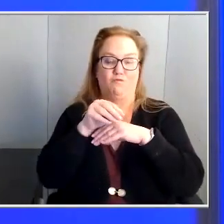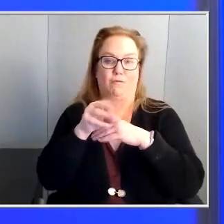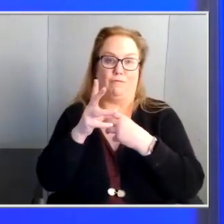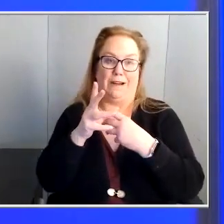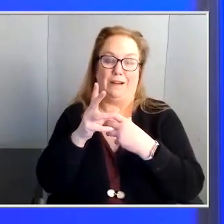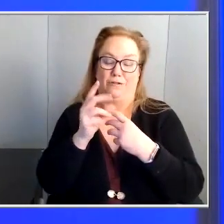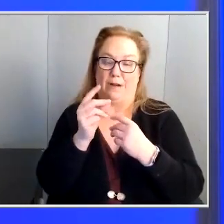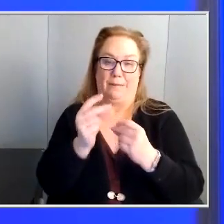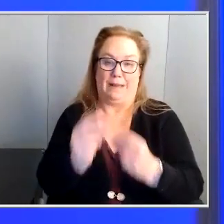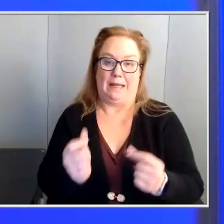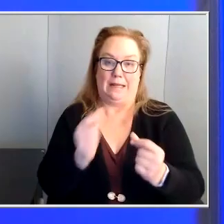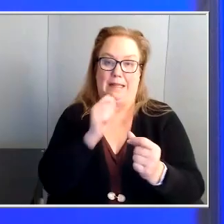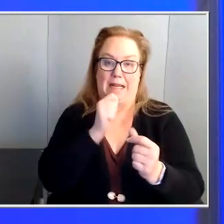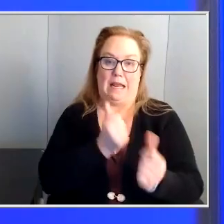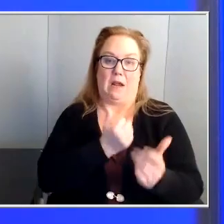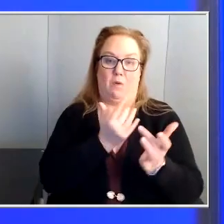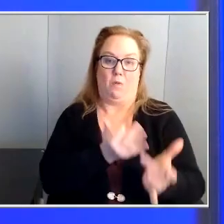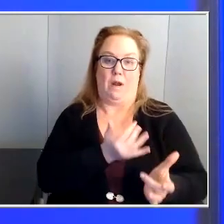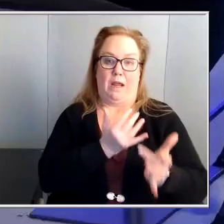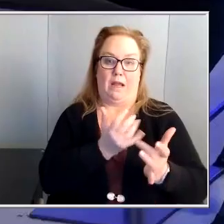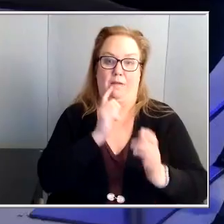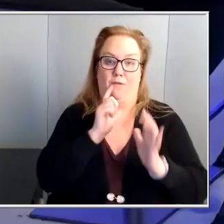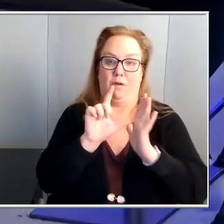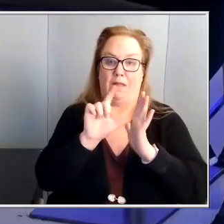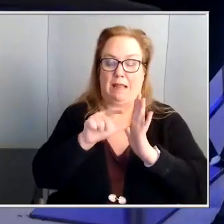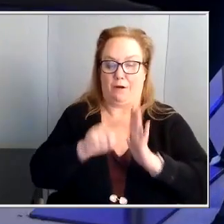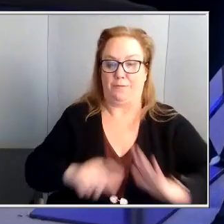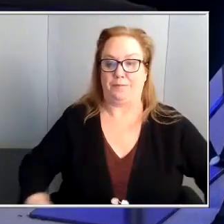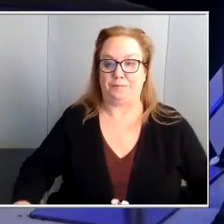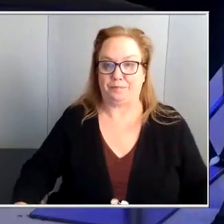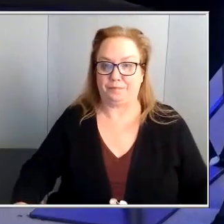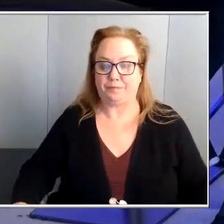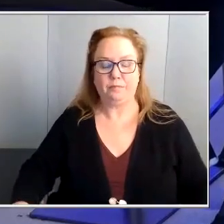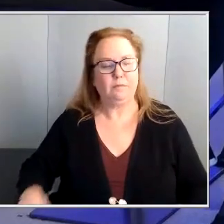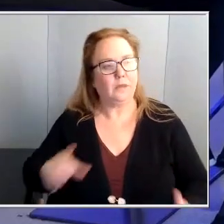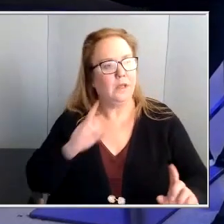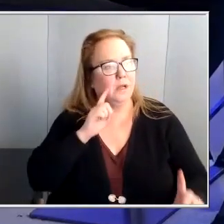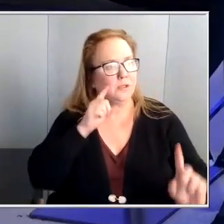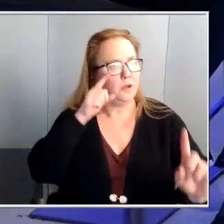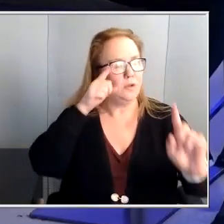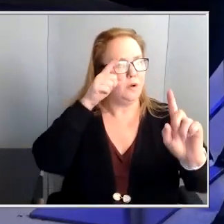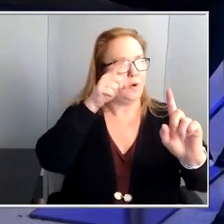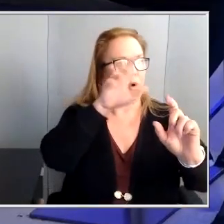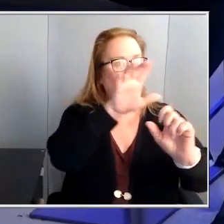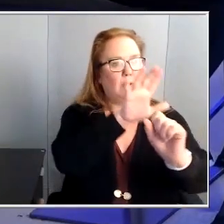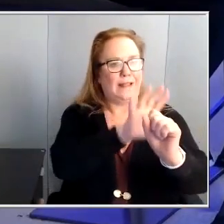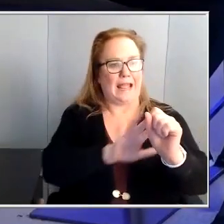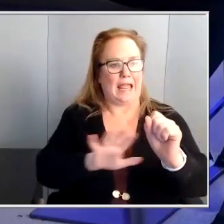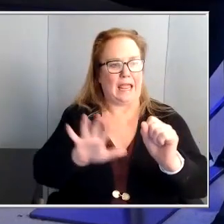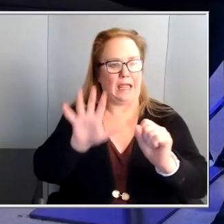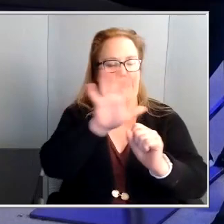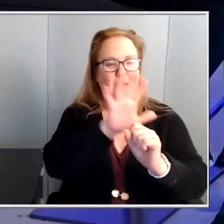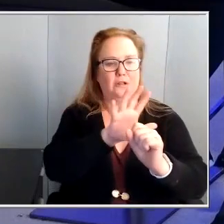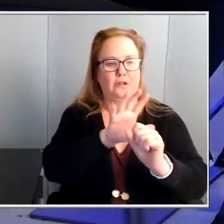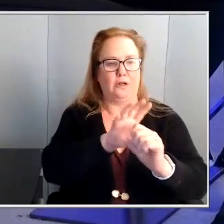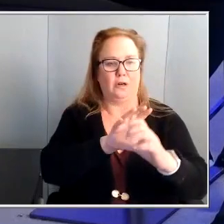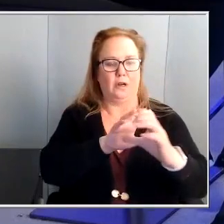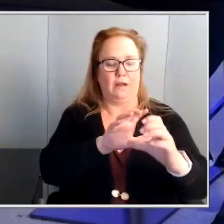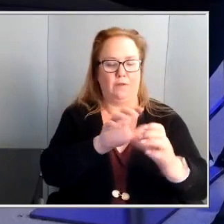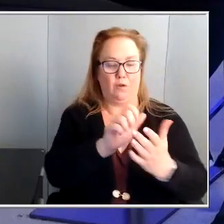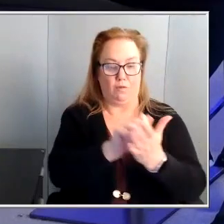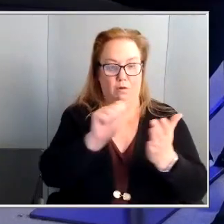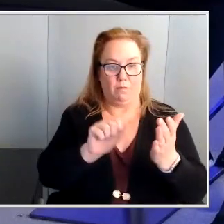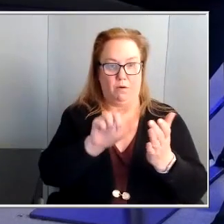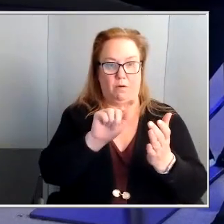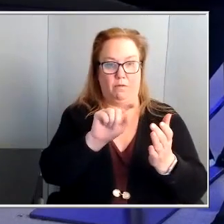immediately instead of having to wait for later. So is the goal to kind of coat the edge around, like if you take out, let's say you take out a tumor, and